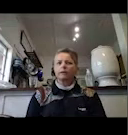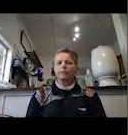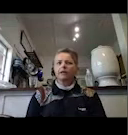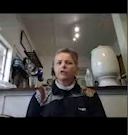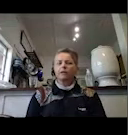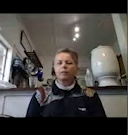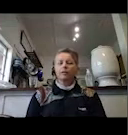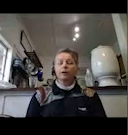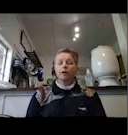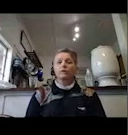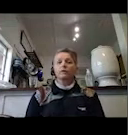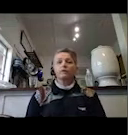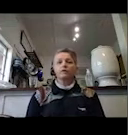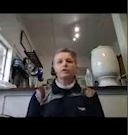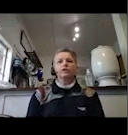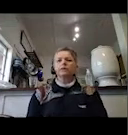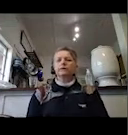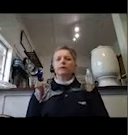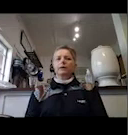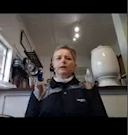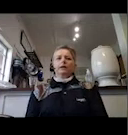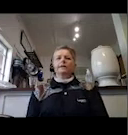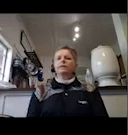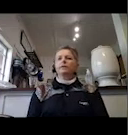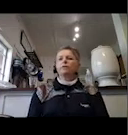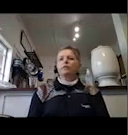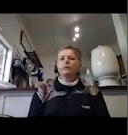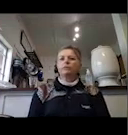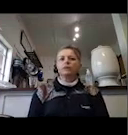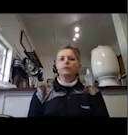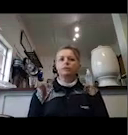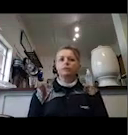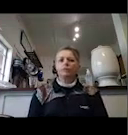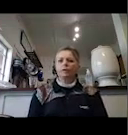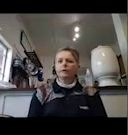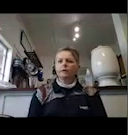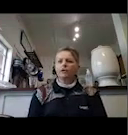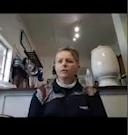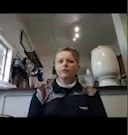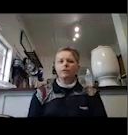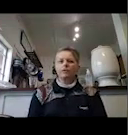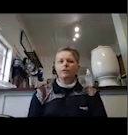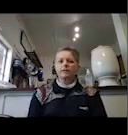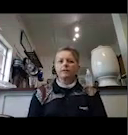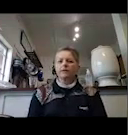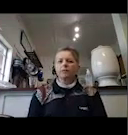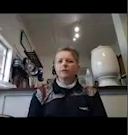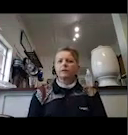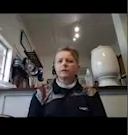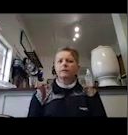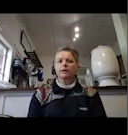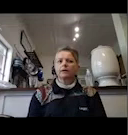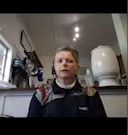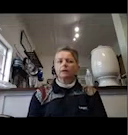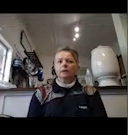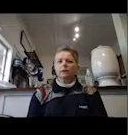I imagine that with COVID restrictions, that it's difficult for people to provide interpreting services in